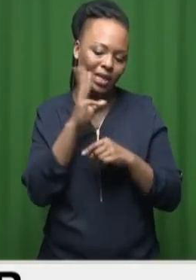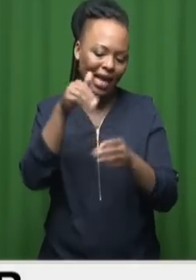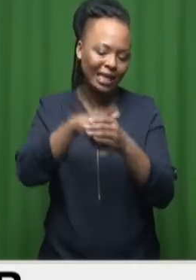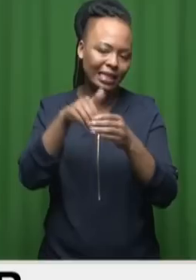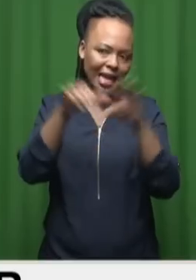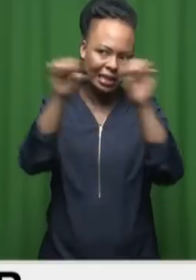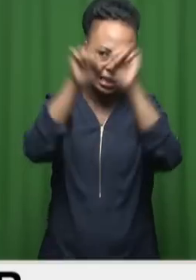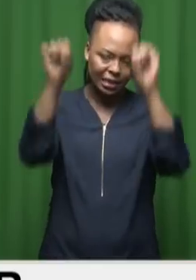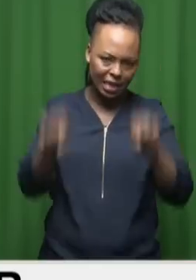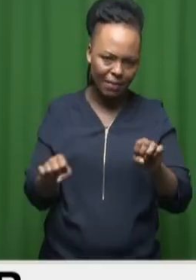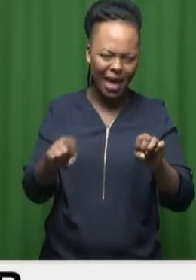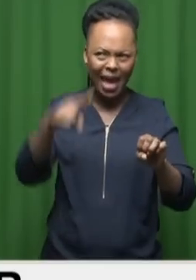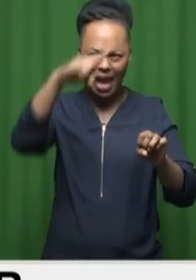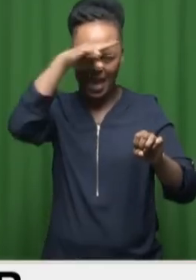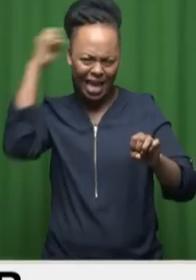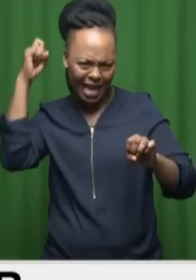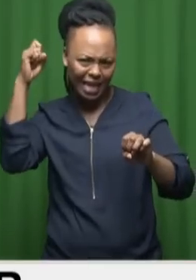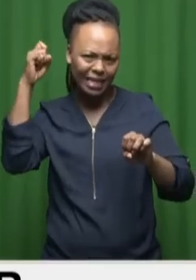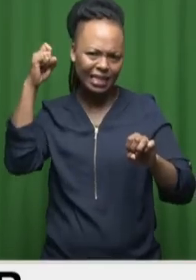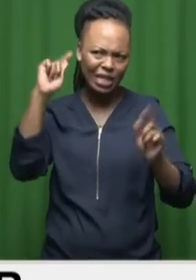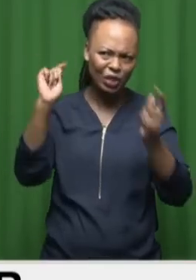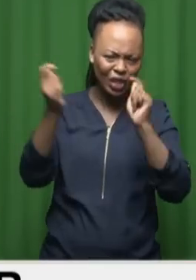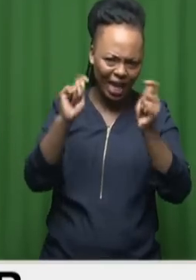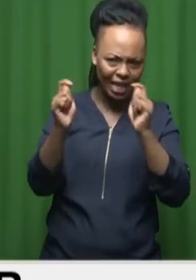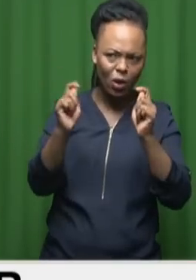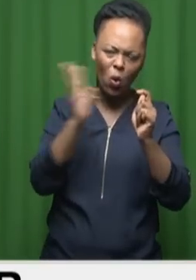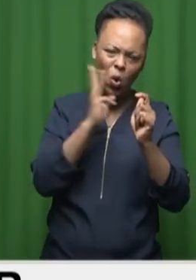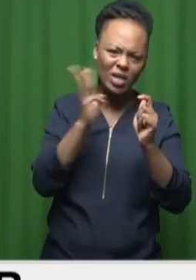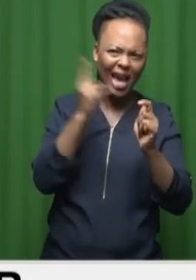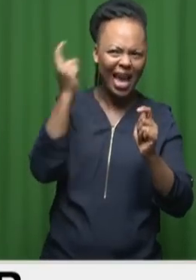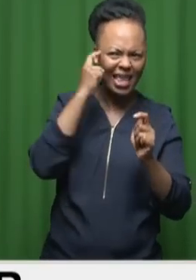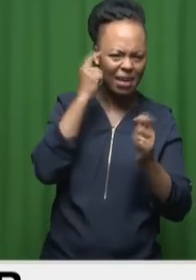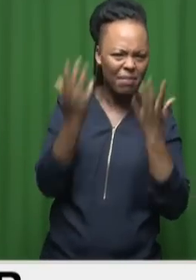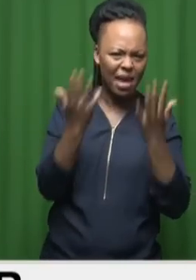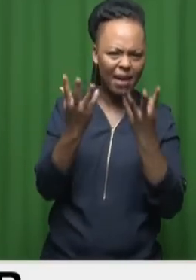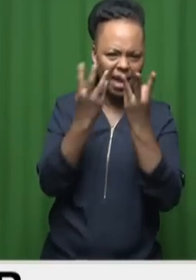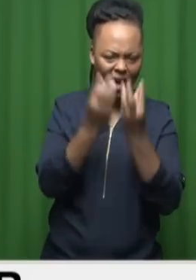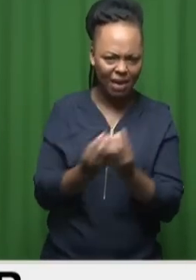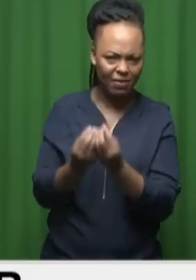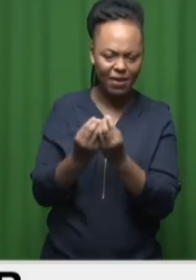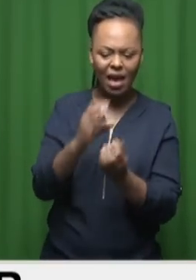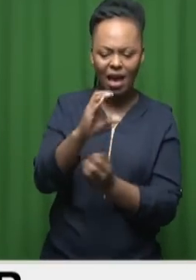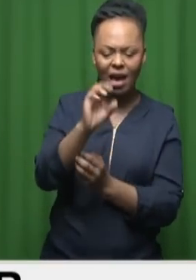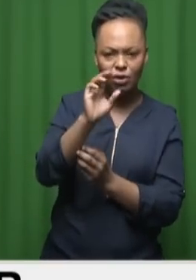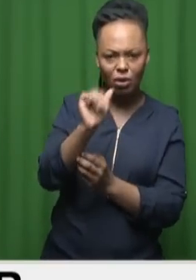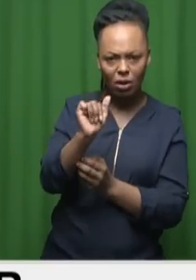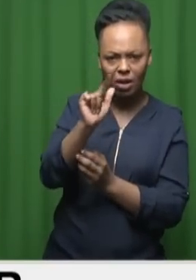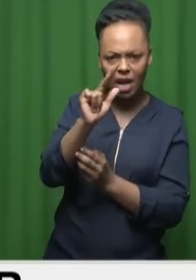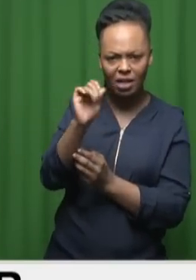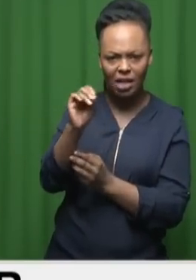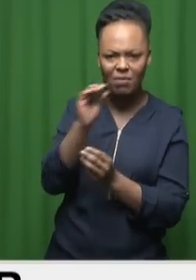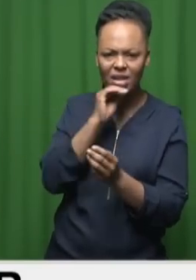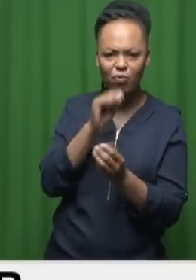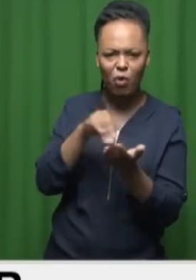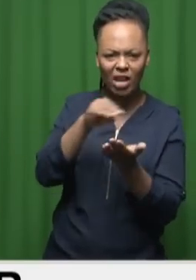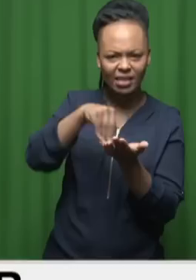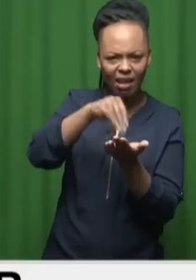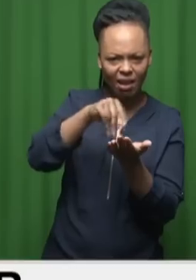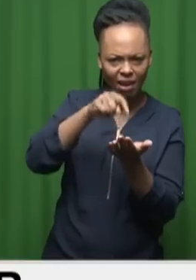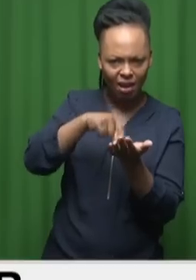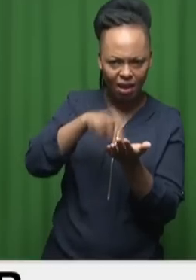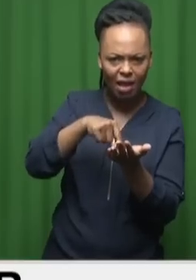heat exchangers, cooling towers, I think the water's got a lot of calcium or build-up in it. And